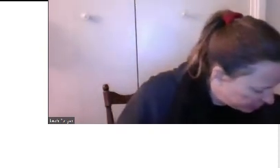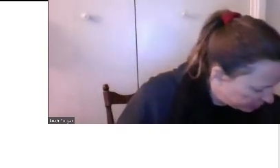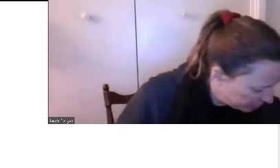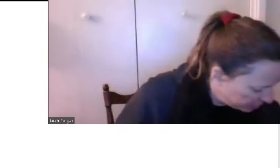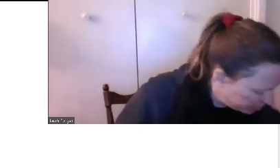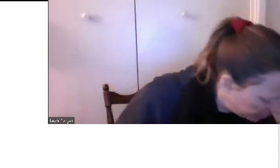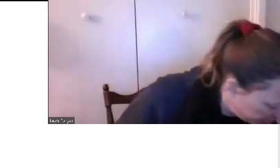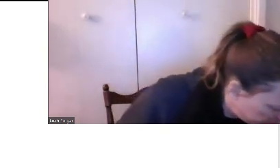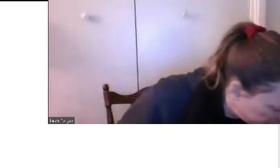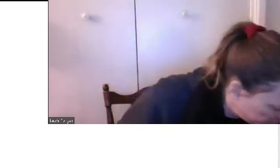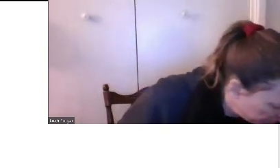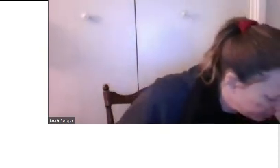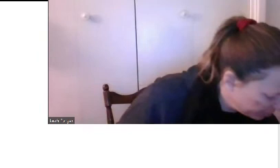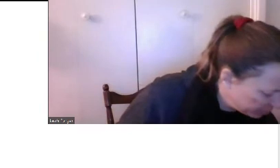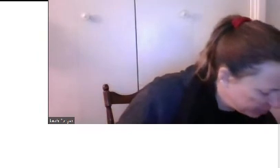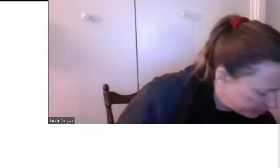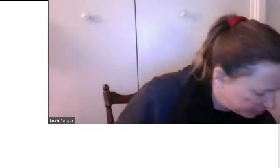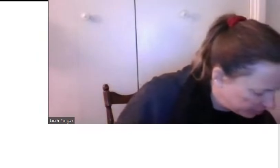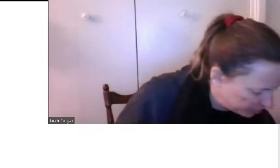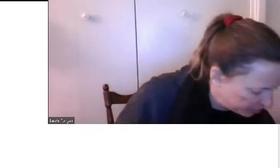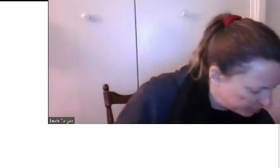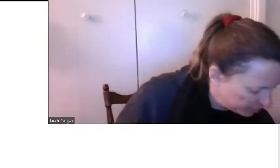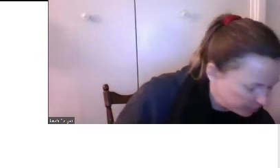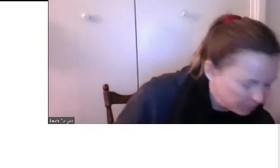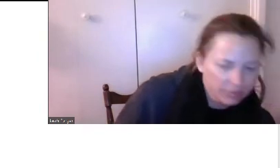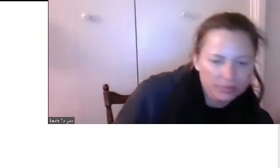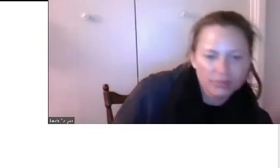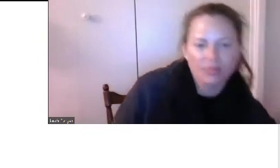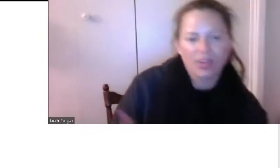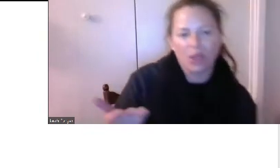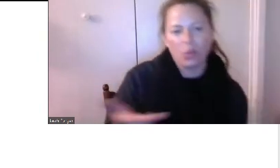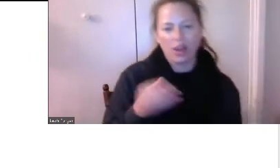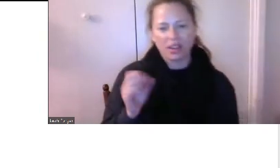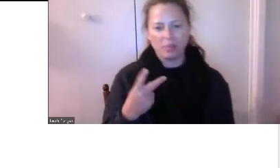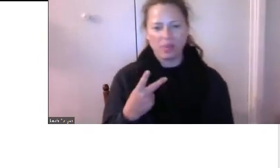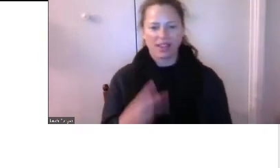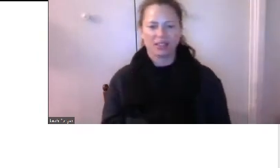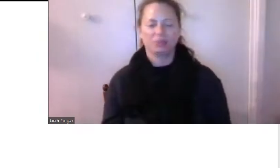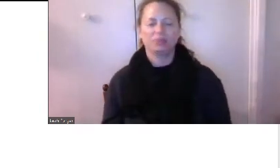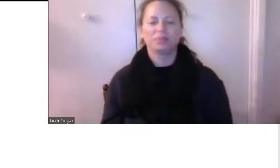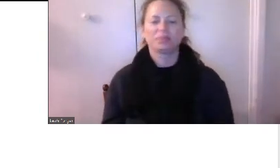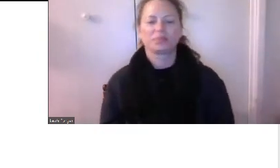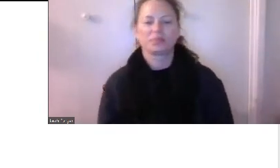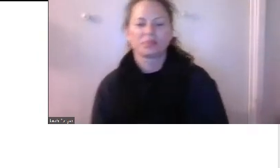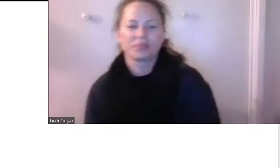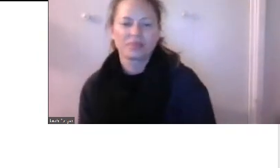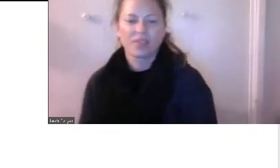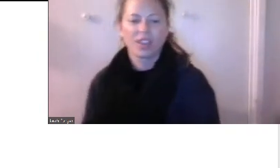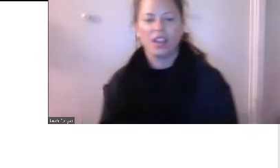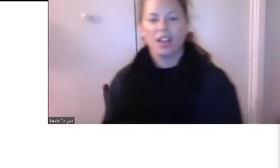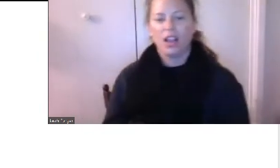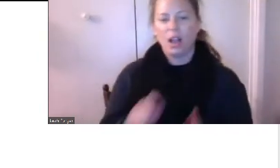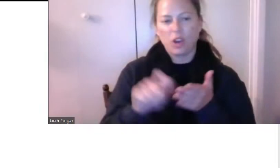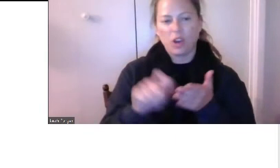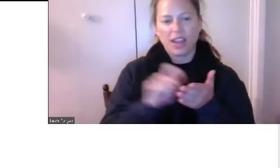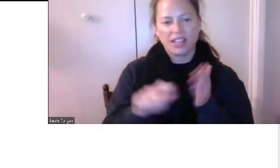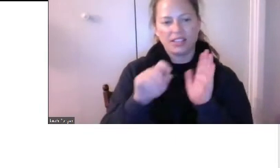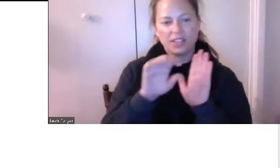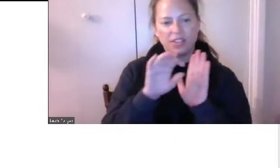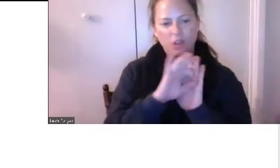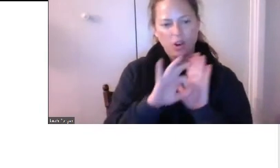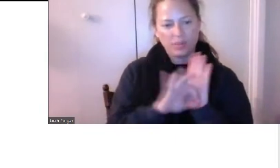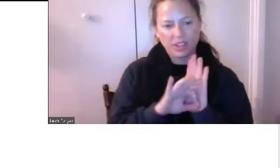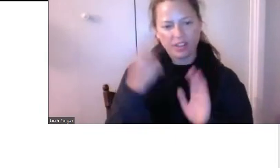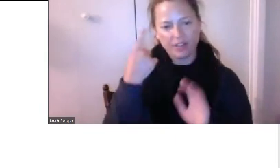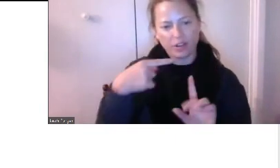All right, welcome back. So let's see, y minus y1 equals m times x minus x1, because that's our formula for